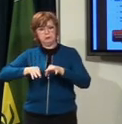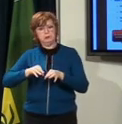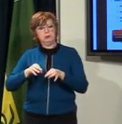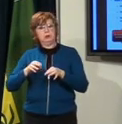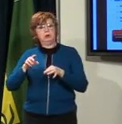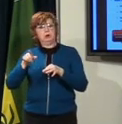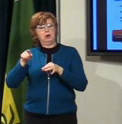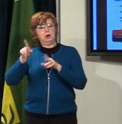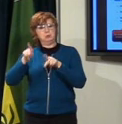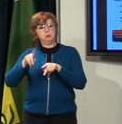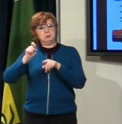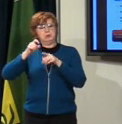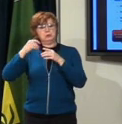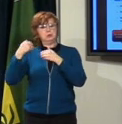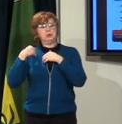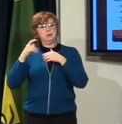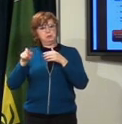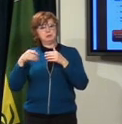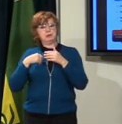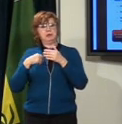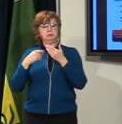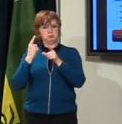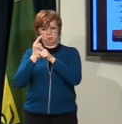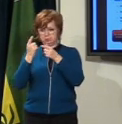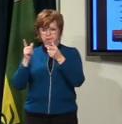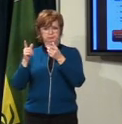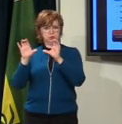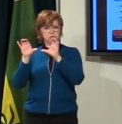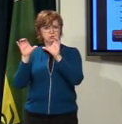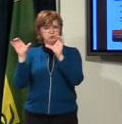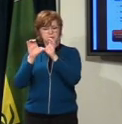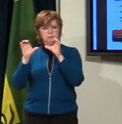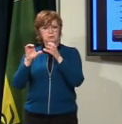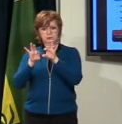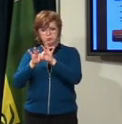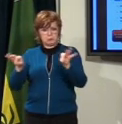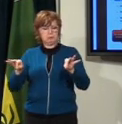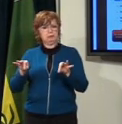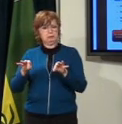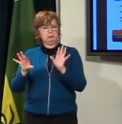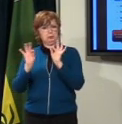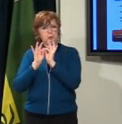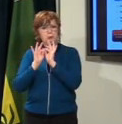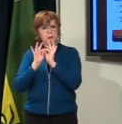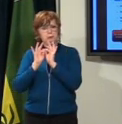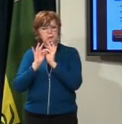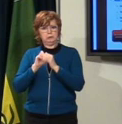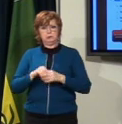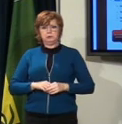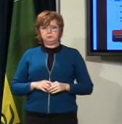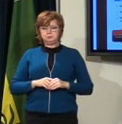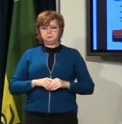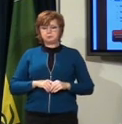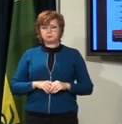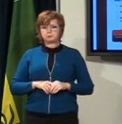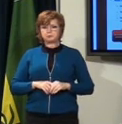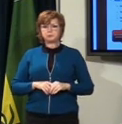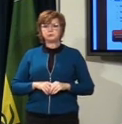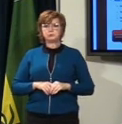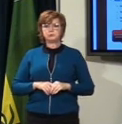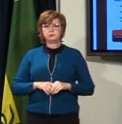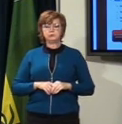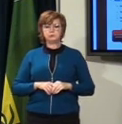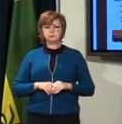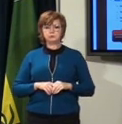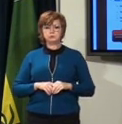terms of the number of people that are needed in order to meet this projected demand. And in order to meet that, the lever that we